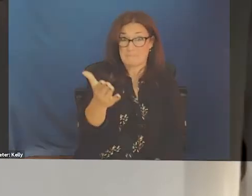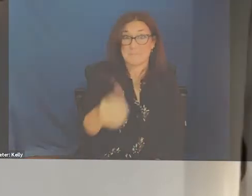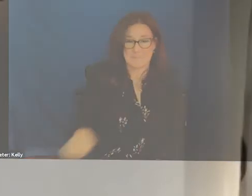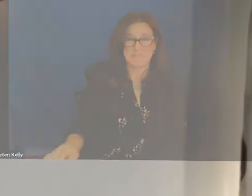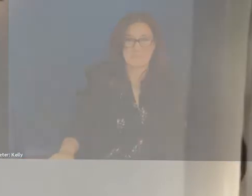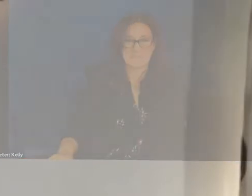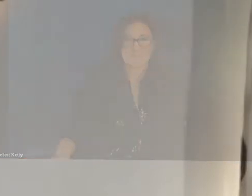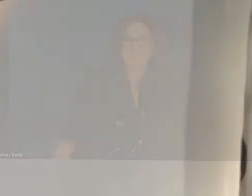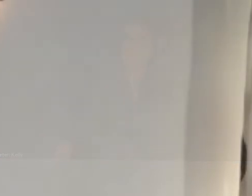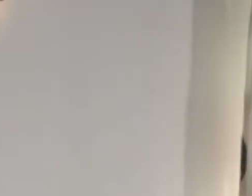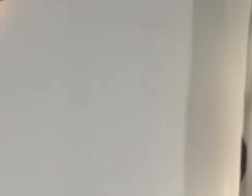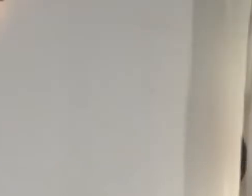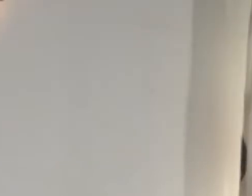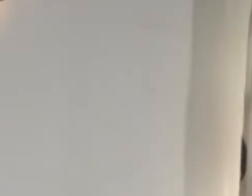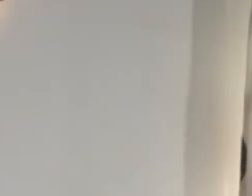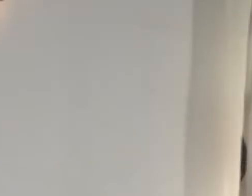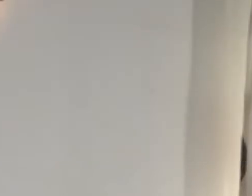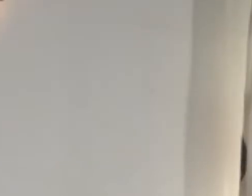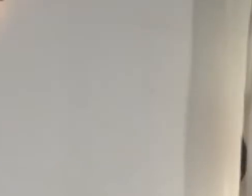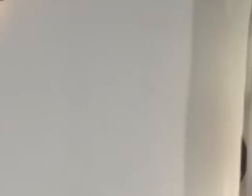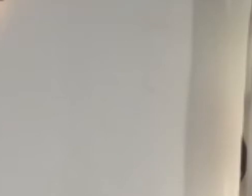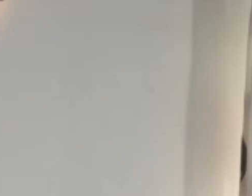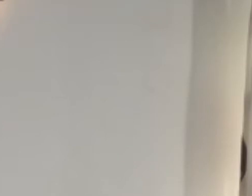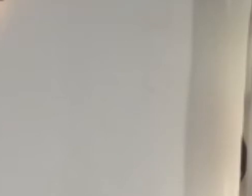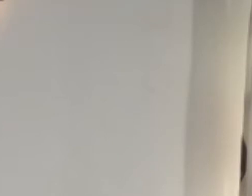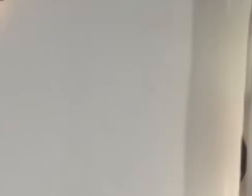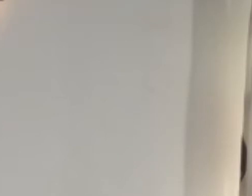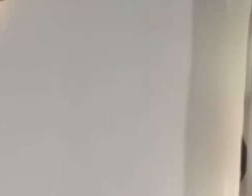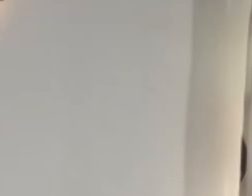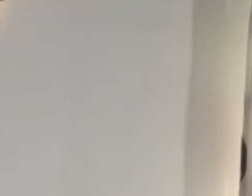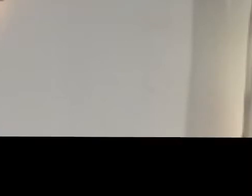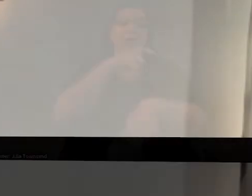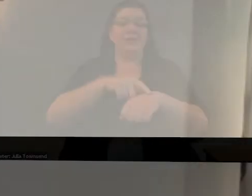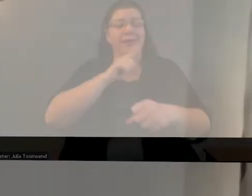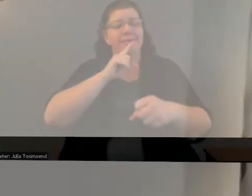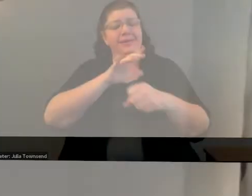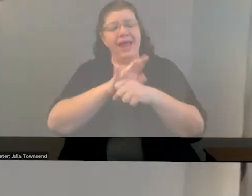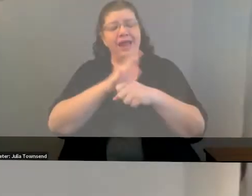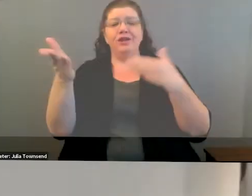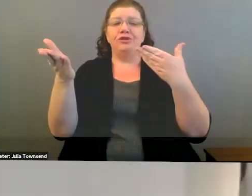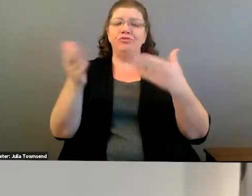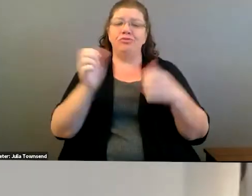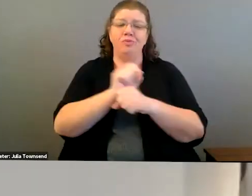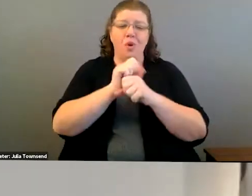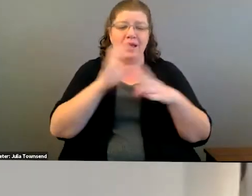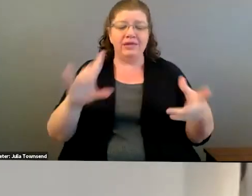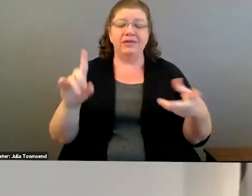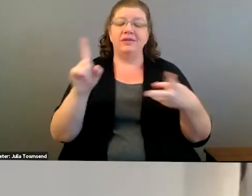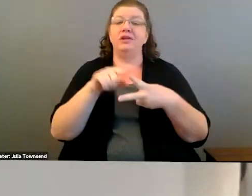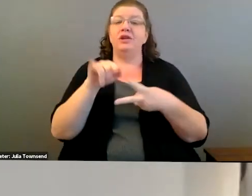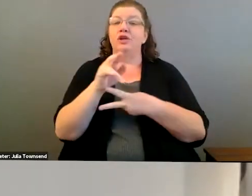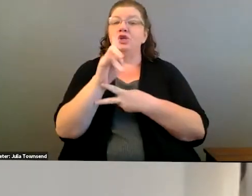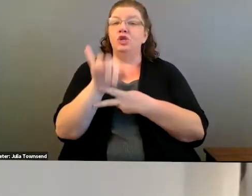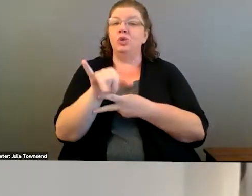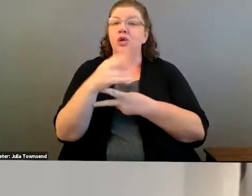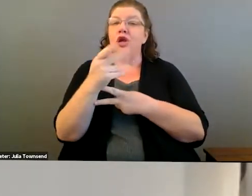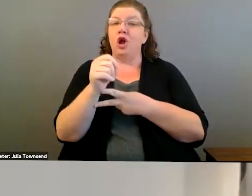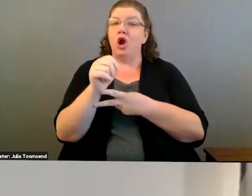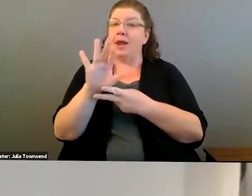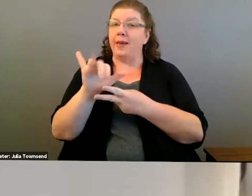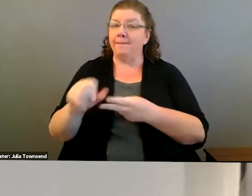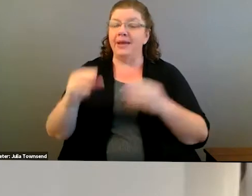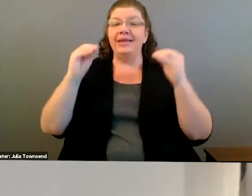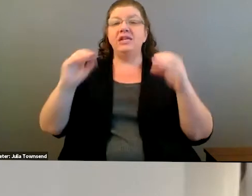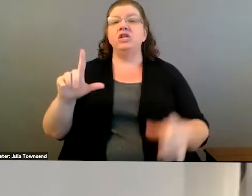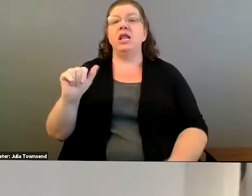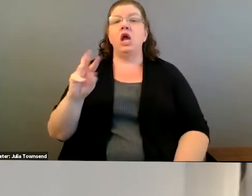of longtime dedicated district employees that will take effect at the end of the school year. First of all, Judy Hartman, who's a teacher at La